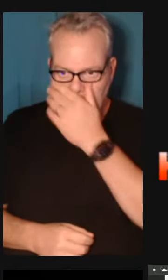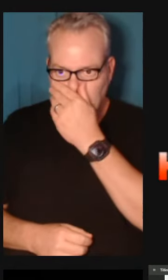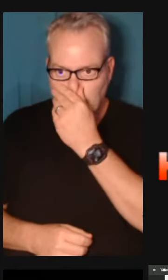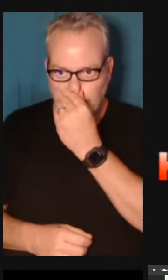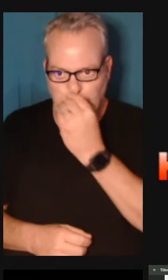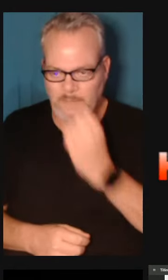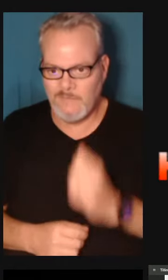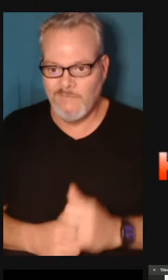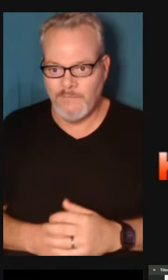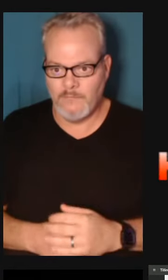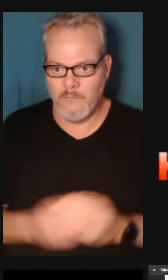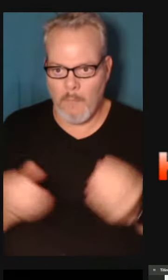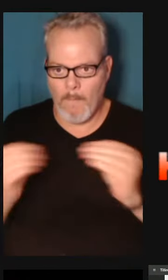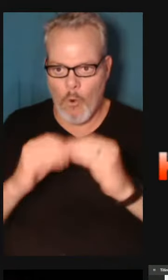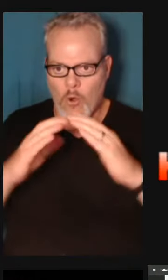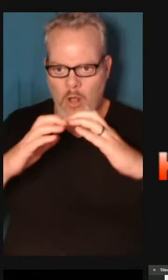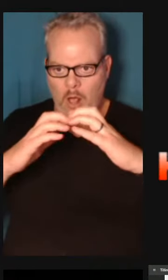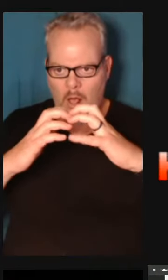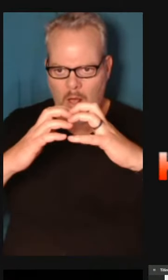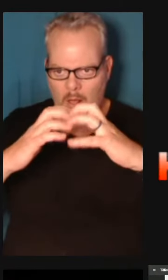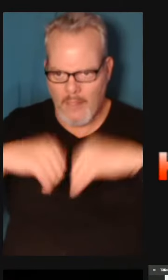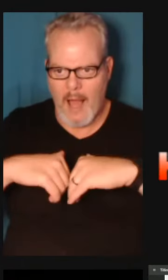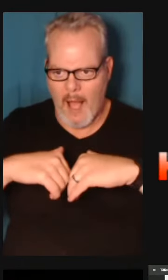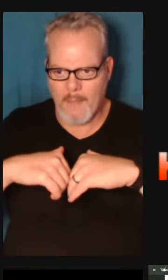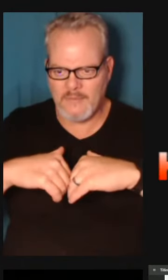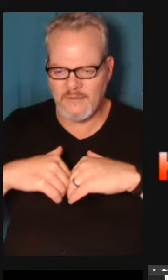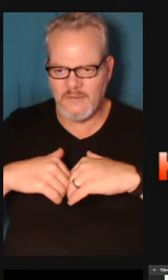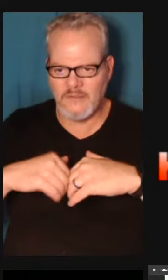More collapsed concrete pier finger.